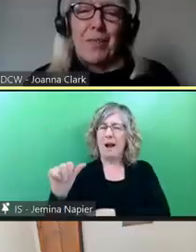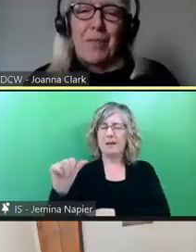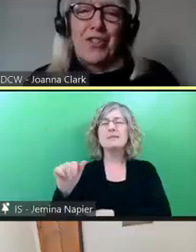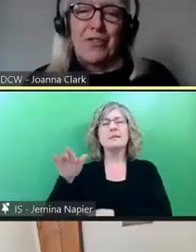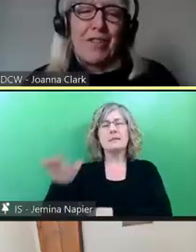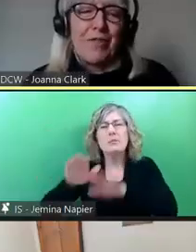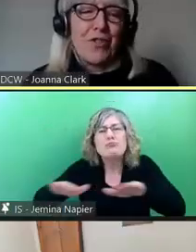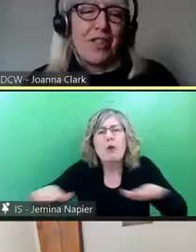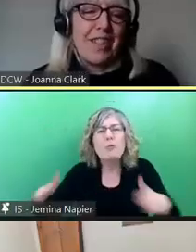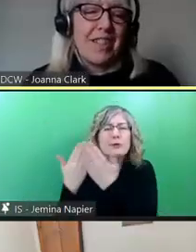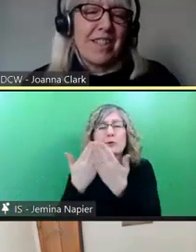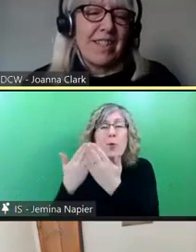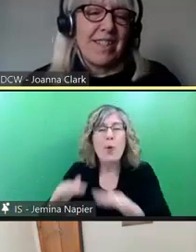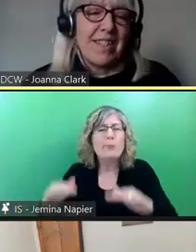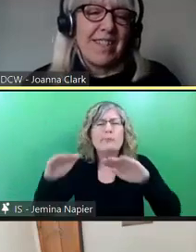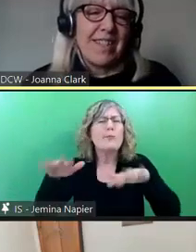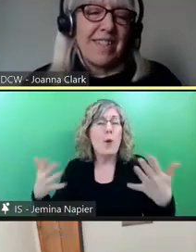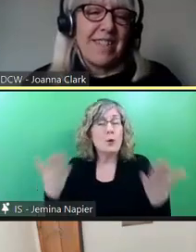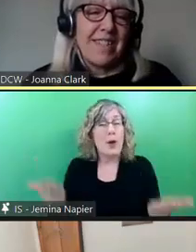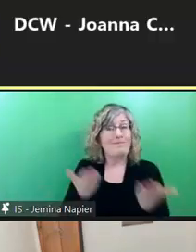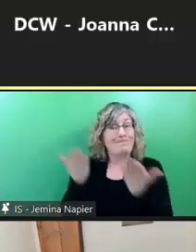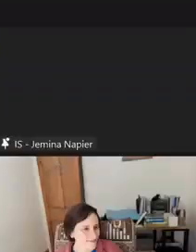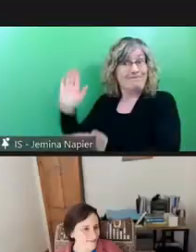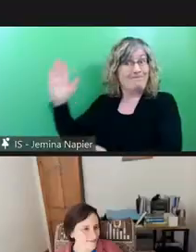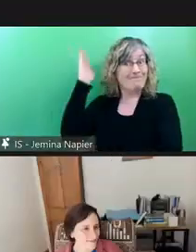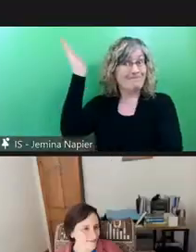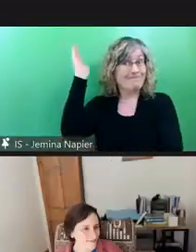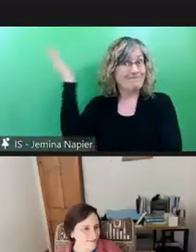you very much, Lorraine, for joining us.